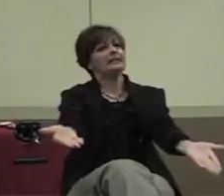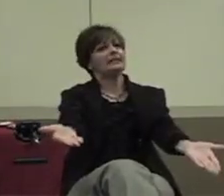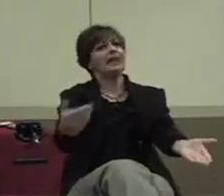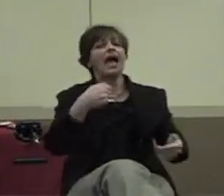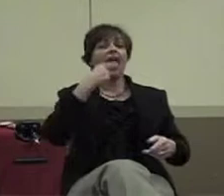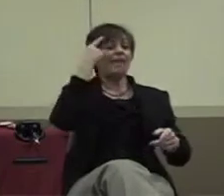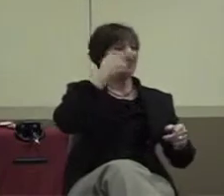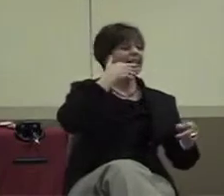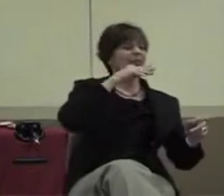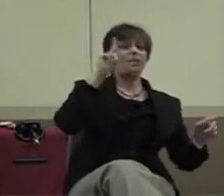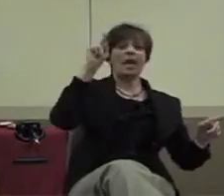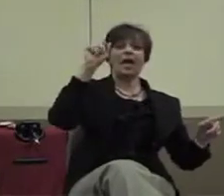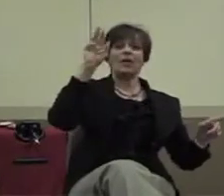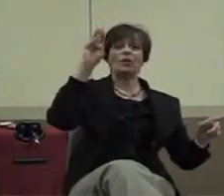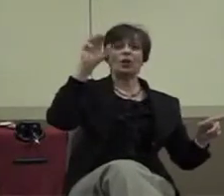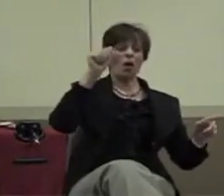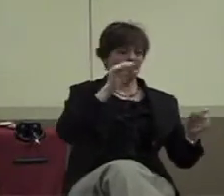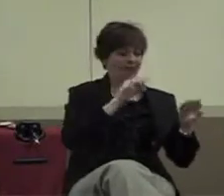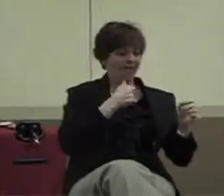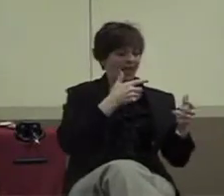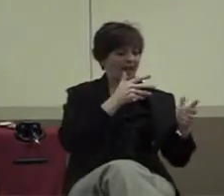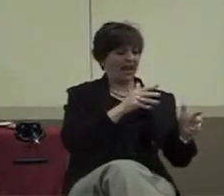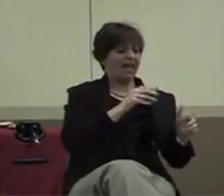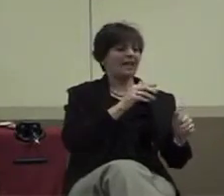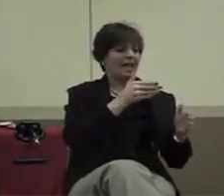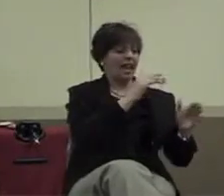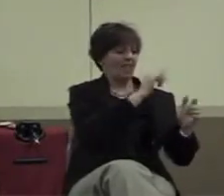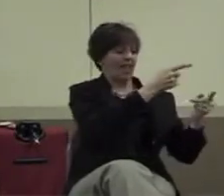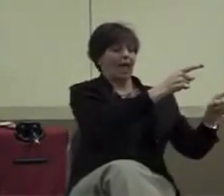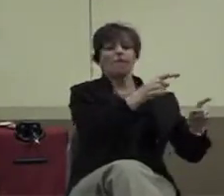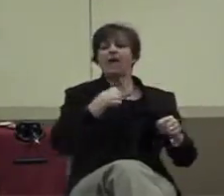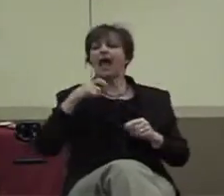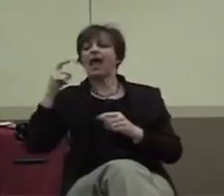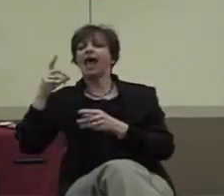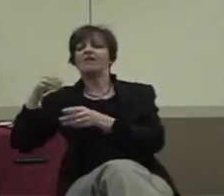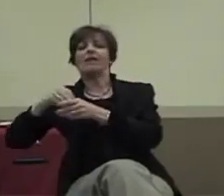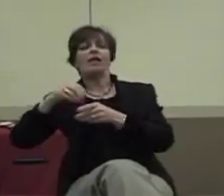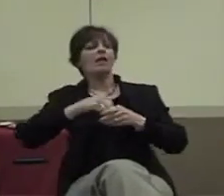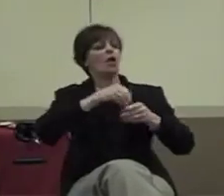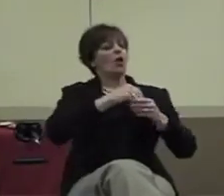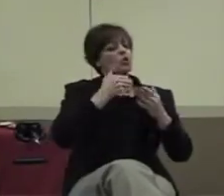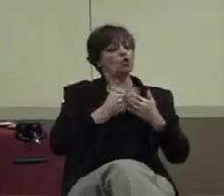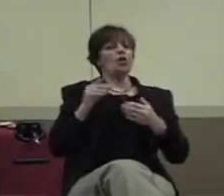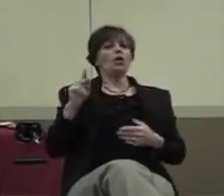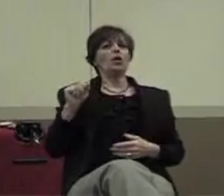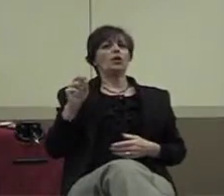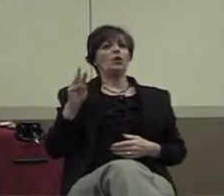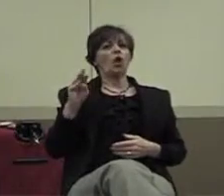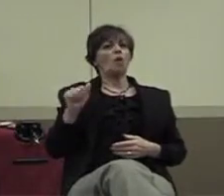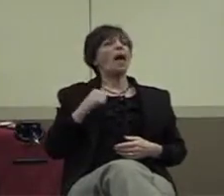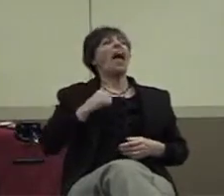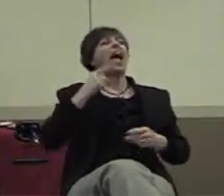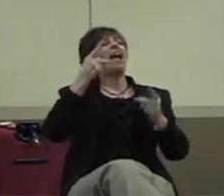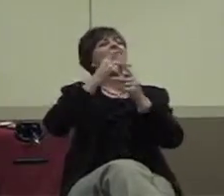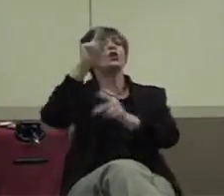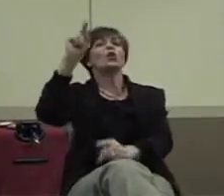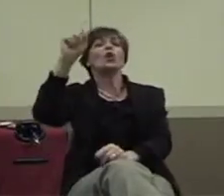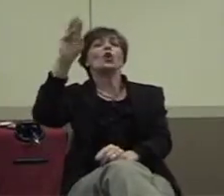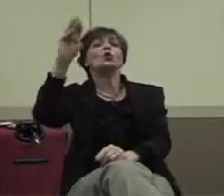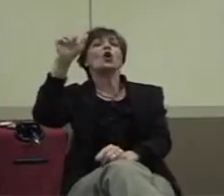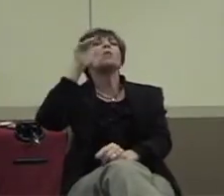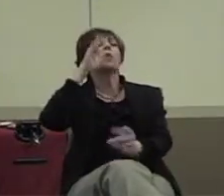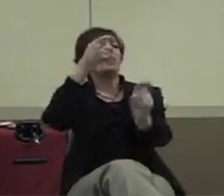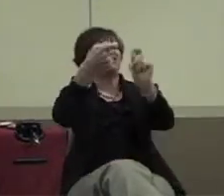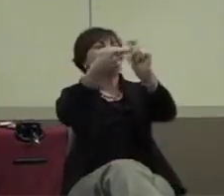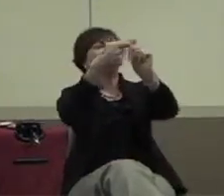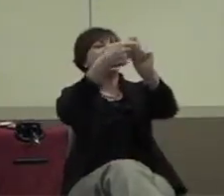that happen, and so I have to bring good karma into I figure karma will get that lady. She'll probably have a flat tire on the way home, and it won't